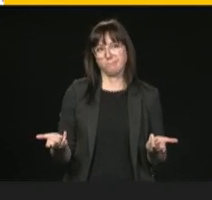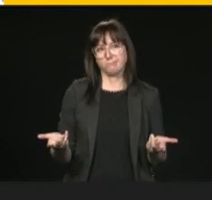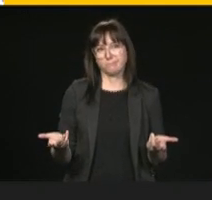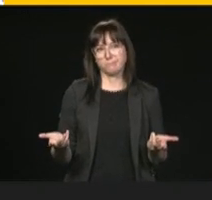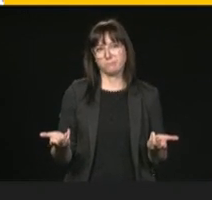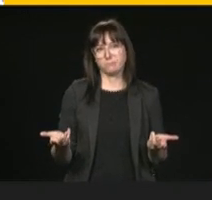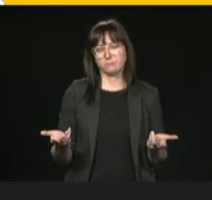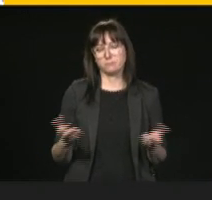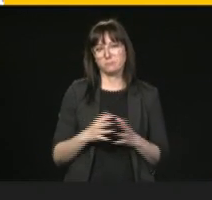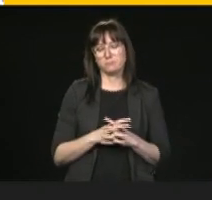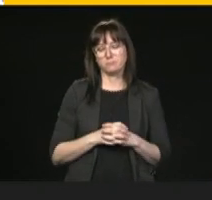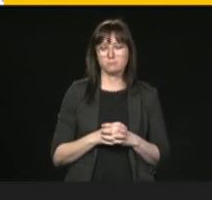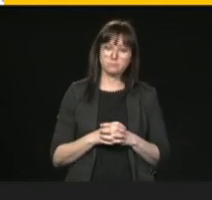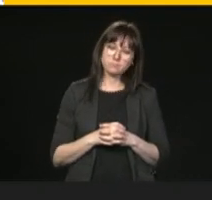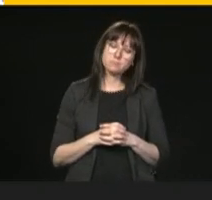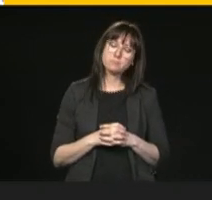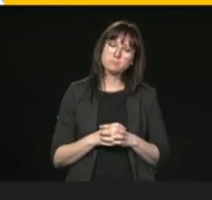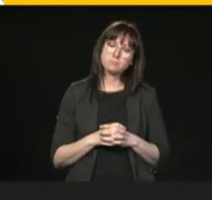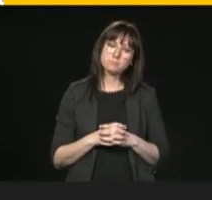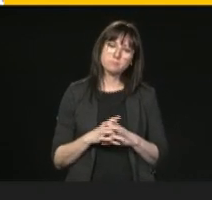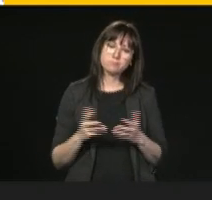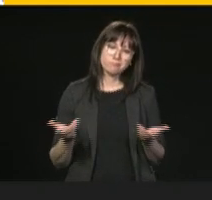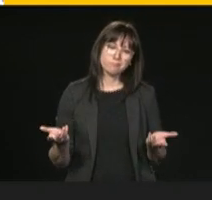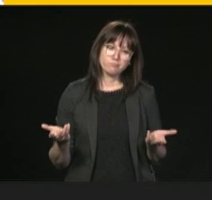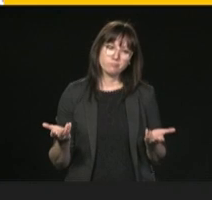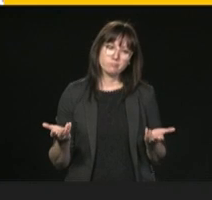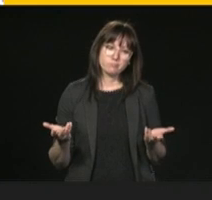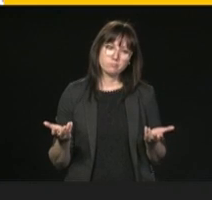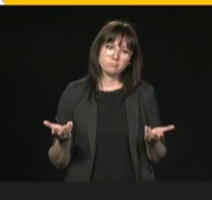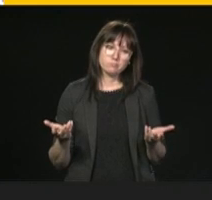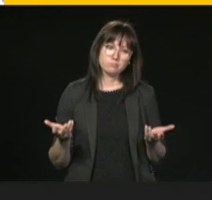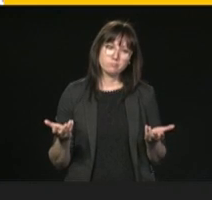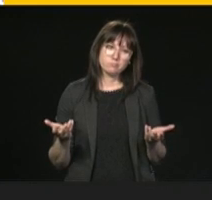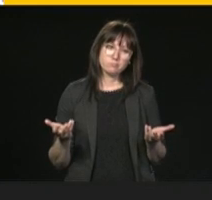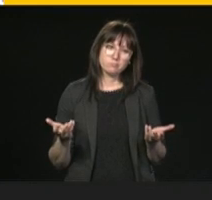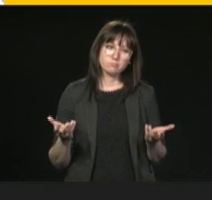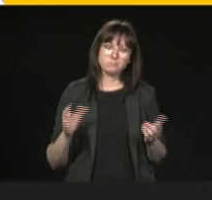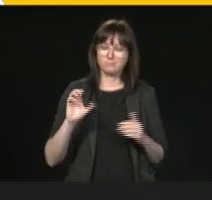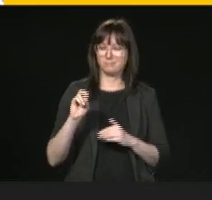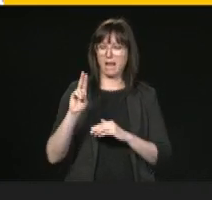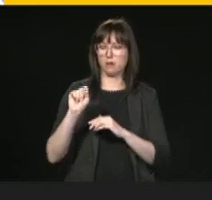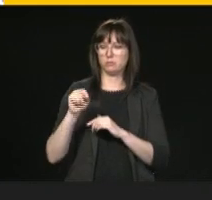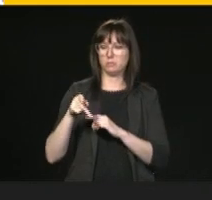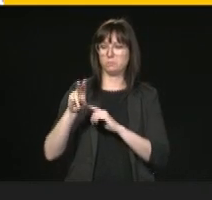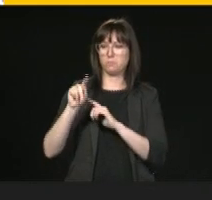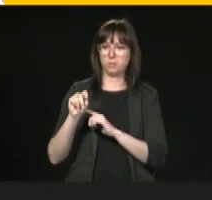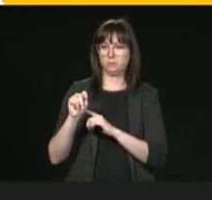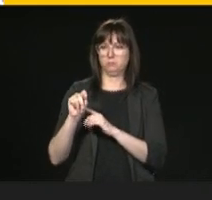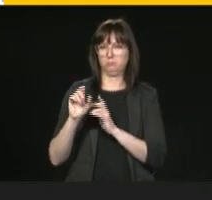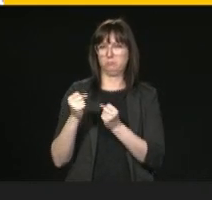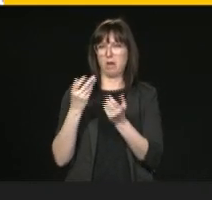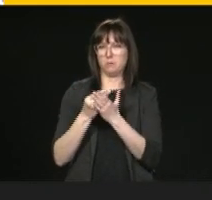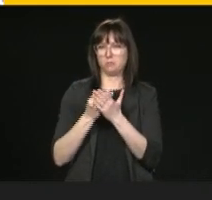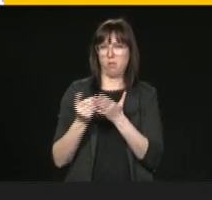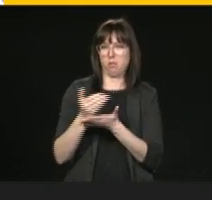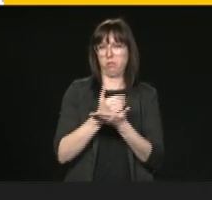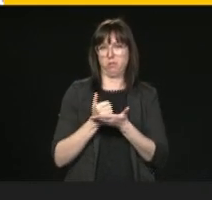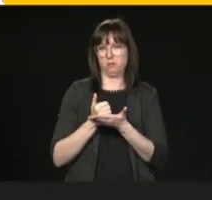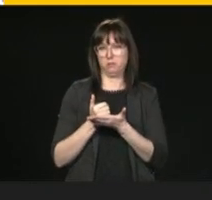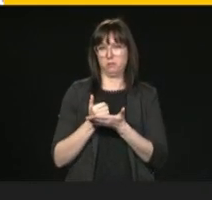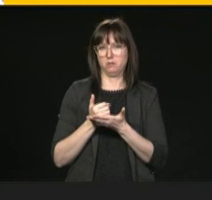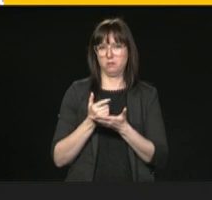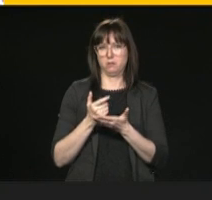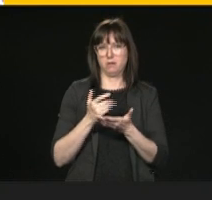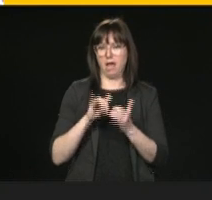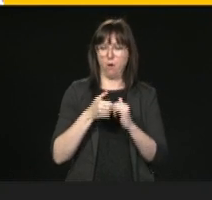How much does output contract is how we would measure whether or not we were in a recession is almost irrelevant. It's